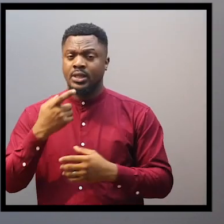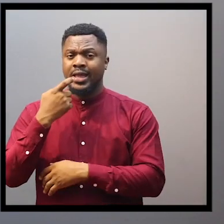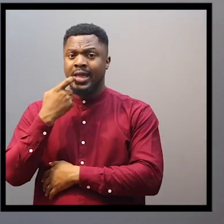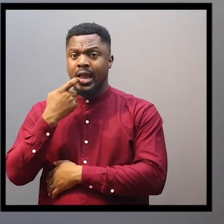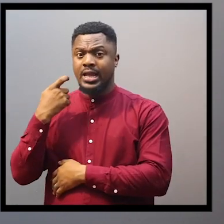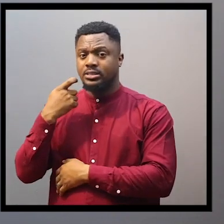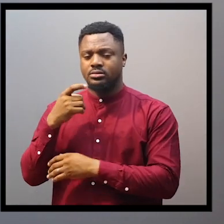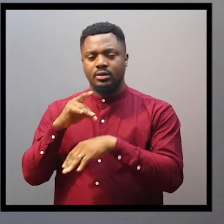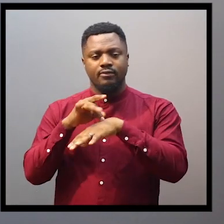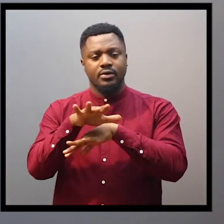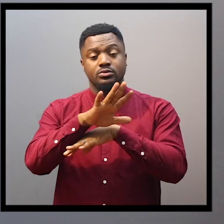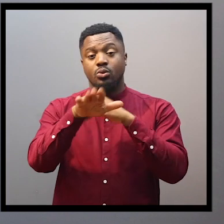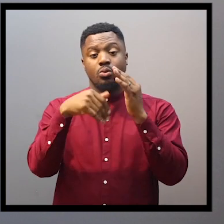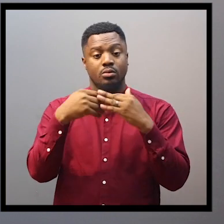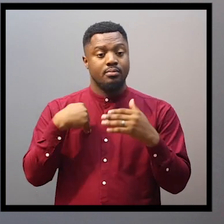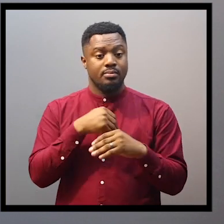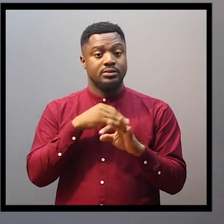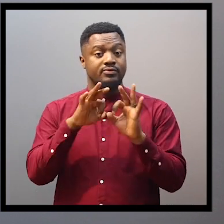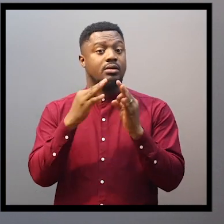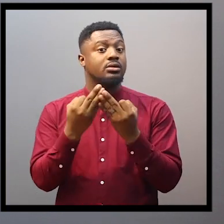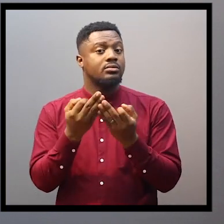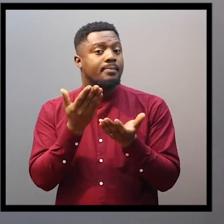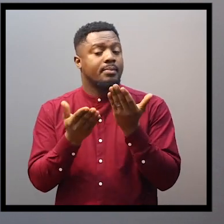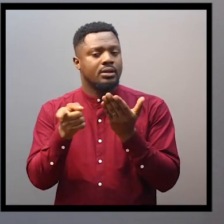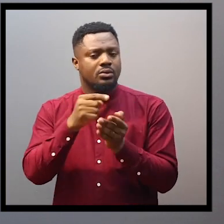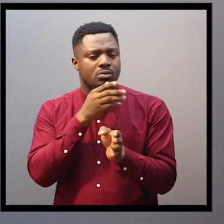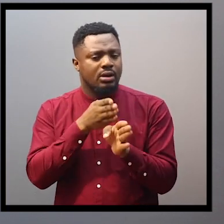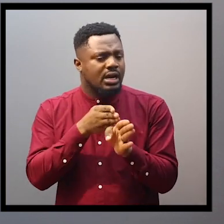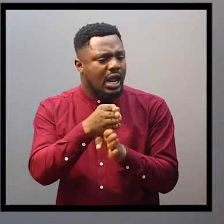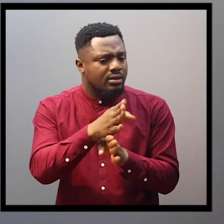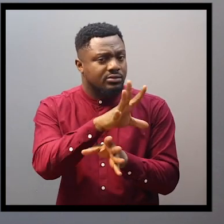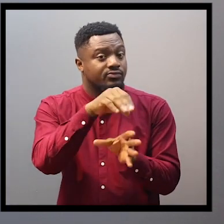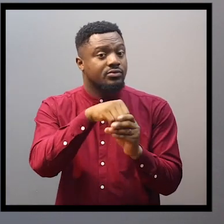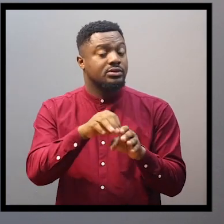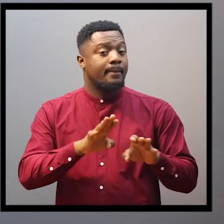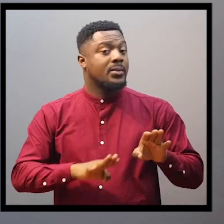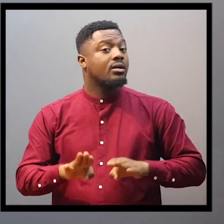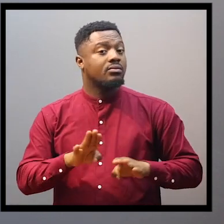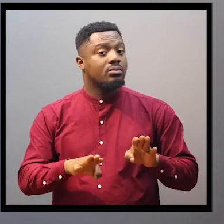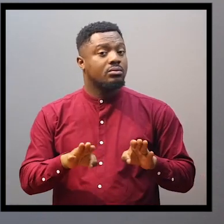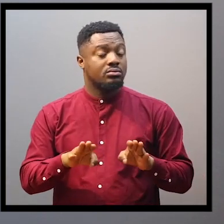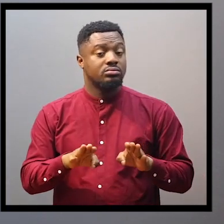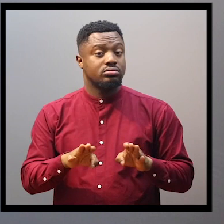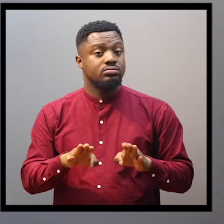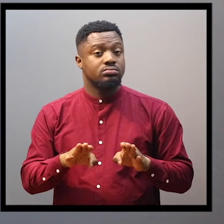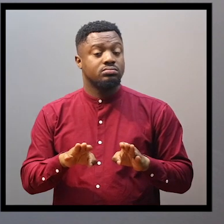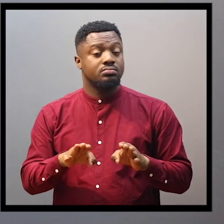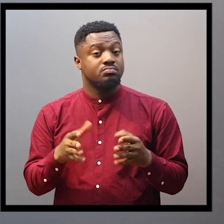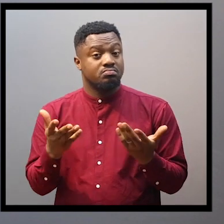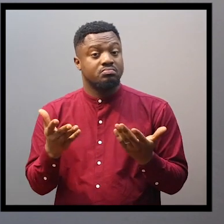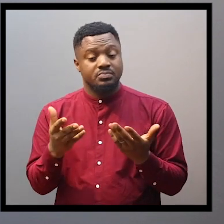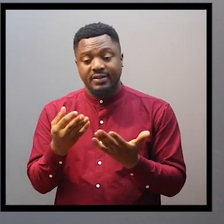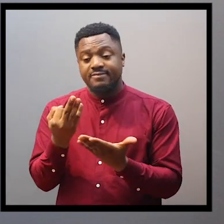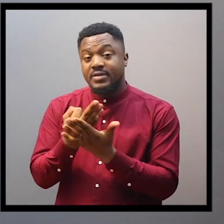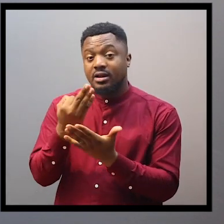Addiction affects all members of the family, even though they may not be directly involved in the behavior or the substance use.